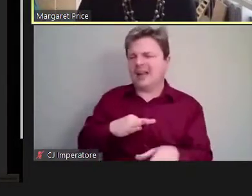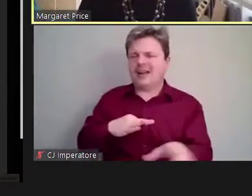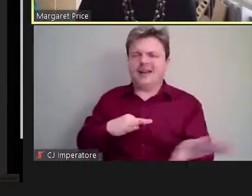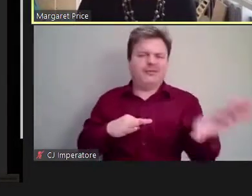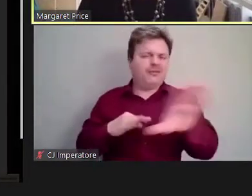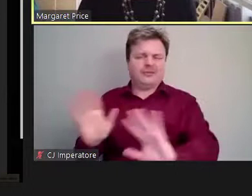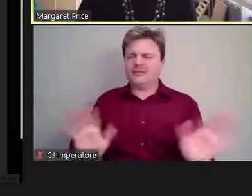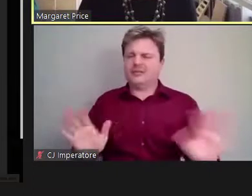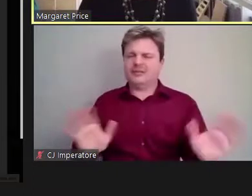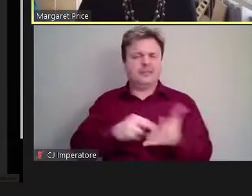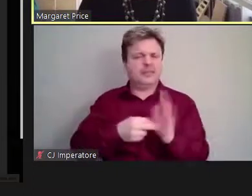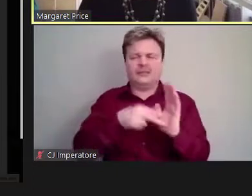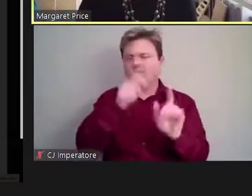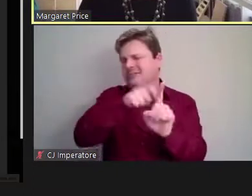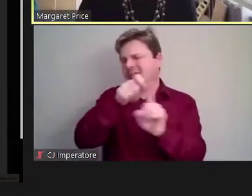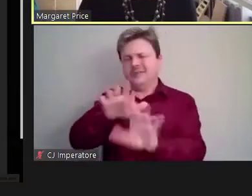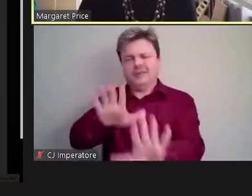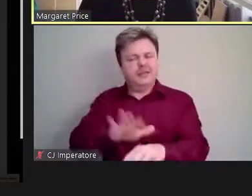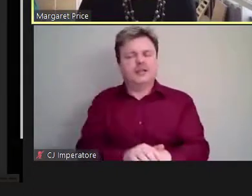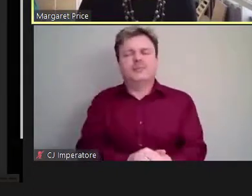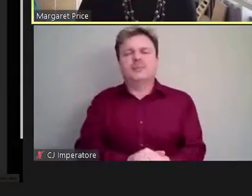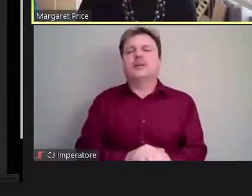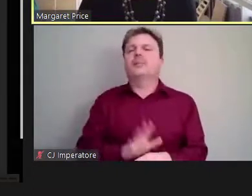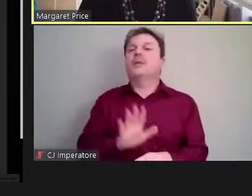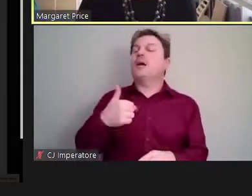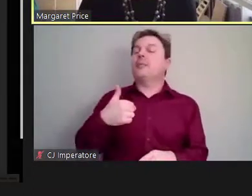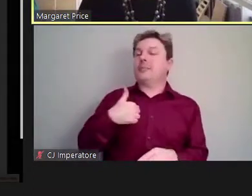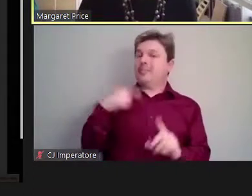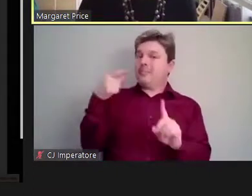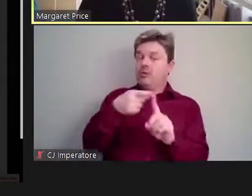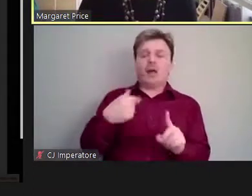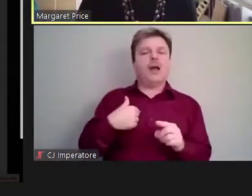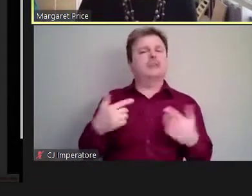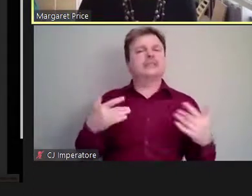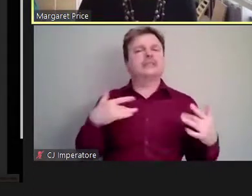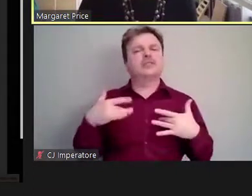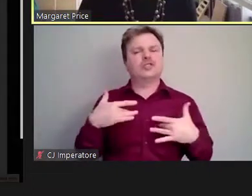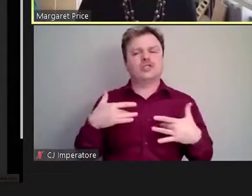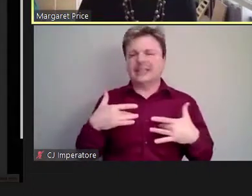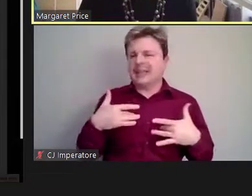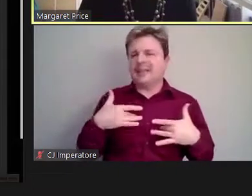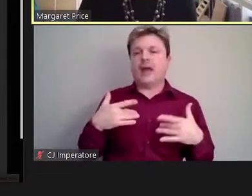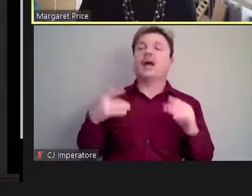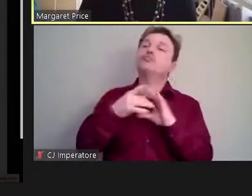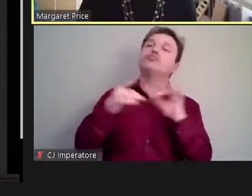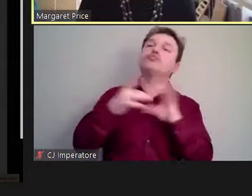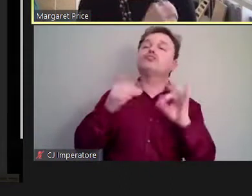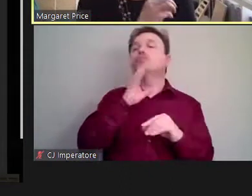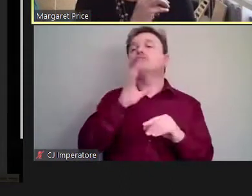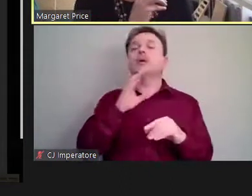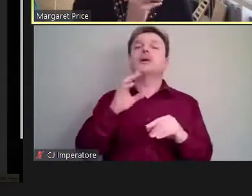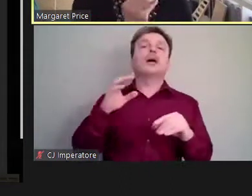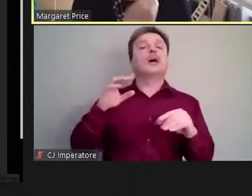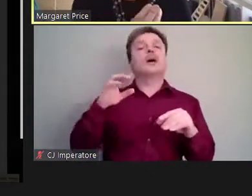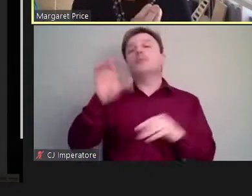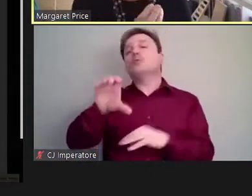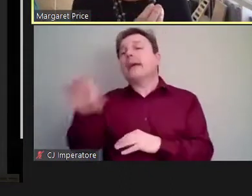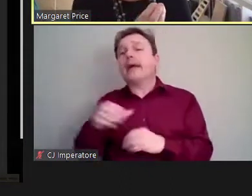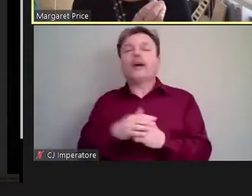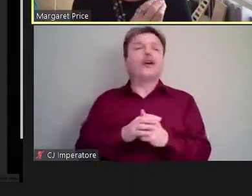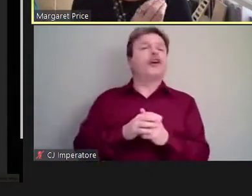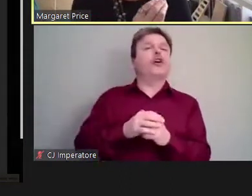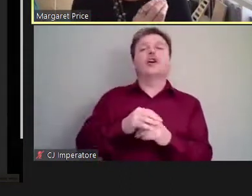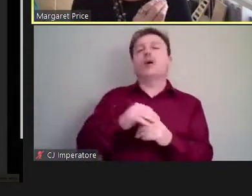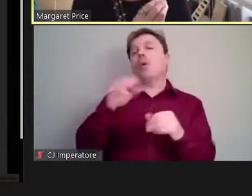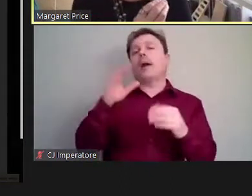I am really concerned about the ways that the rhetoric of community of care or community of access is